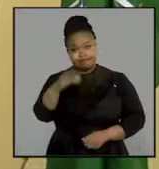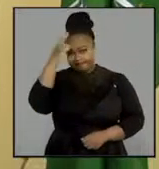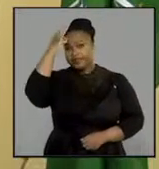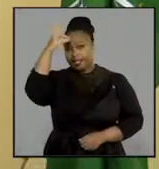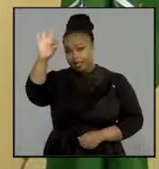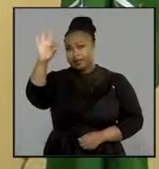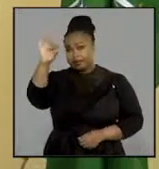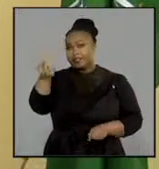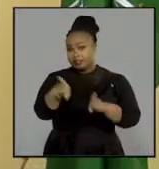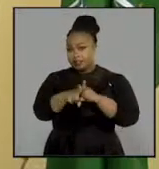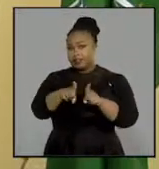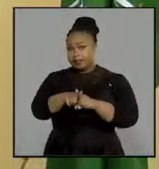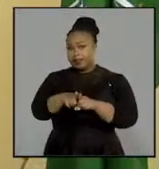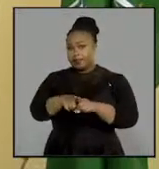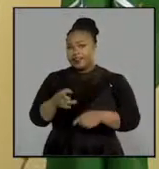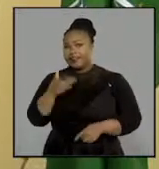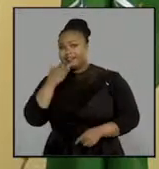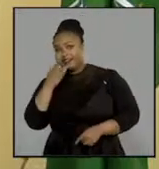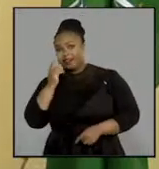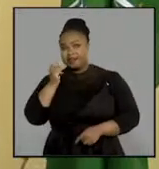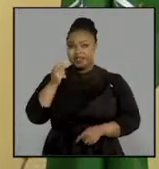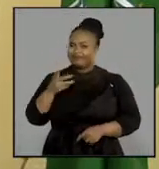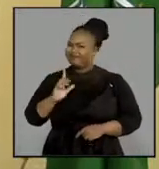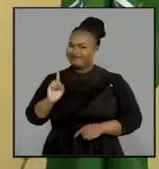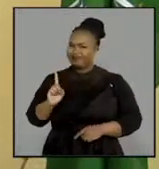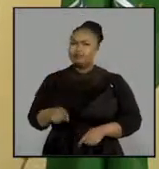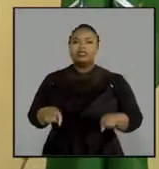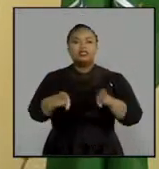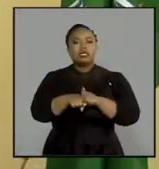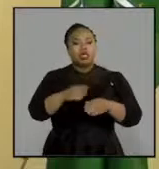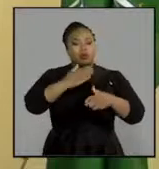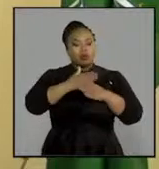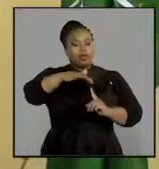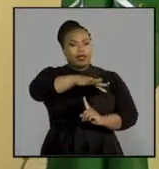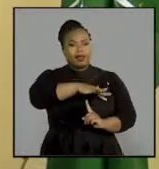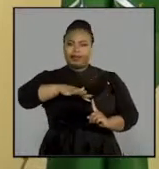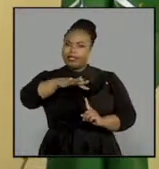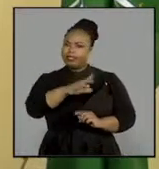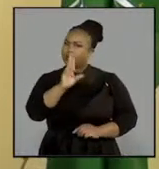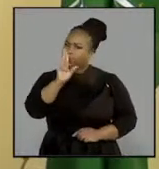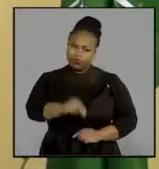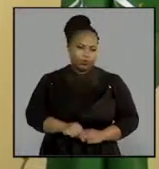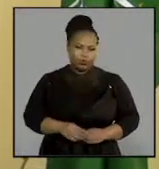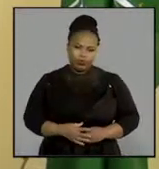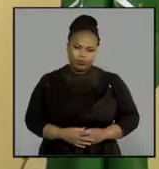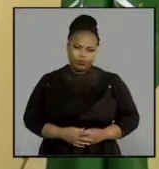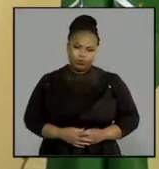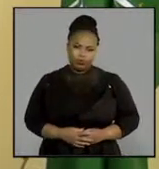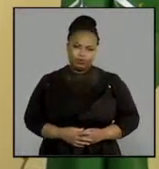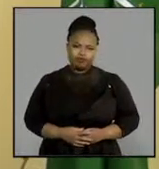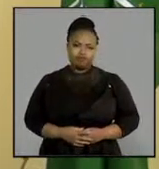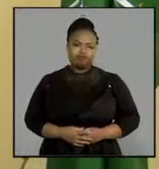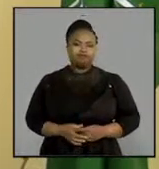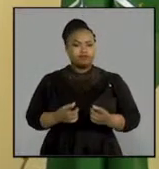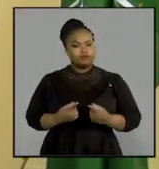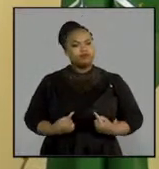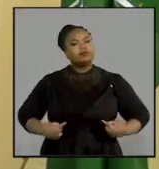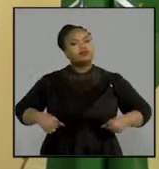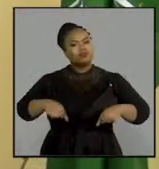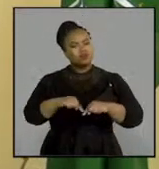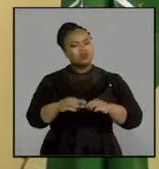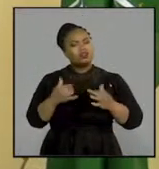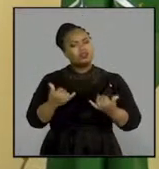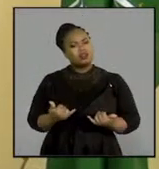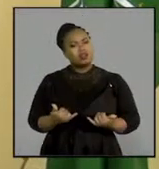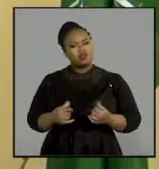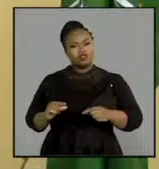and yes, in government, and in places of work as well. Let us